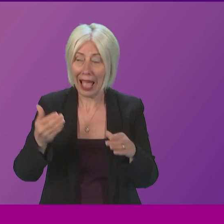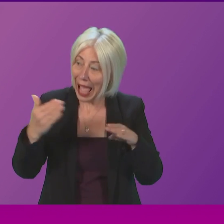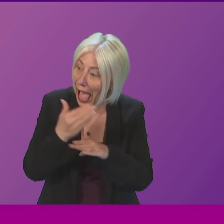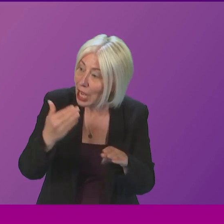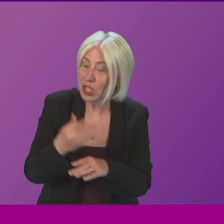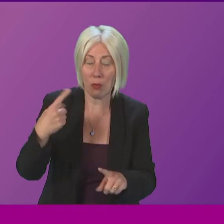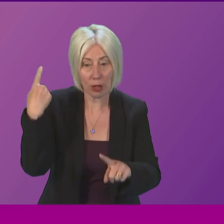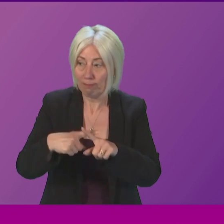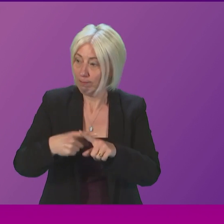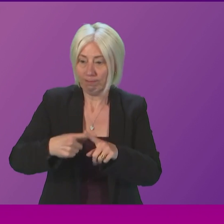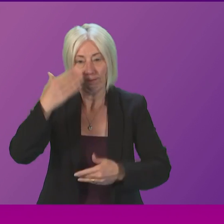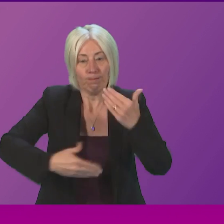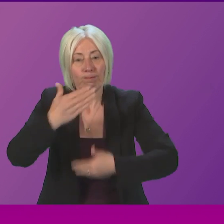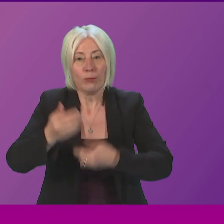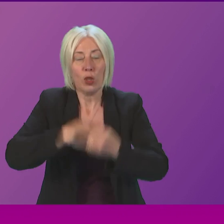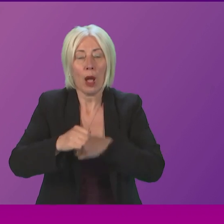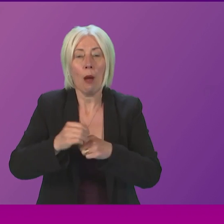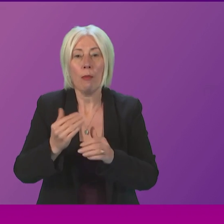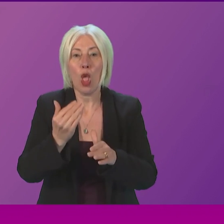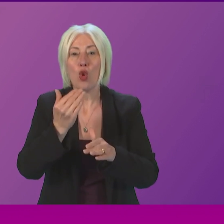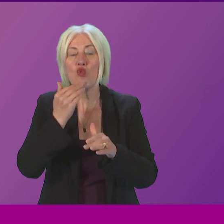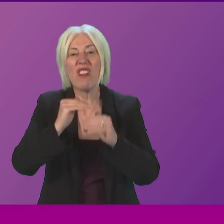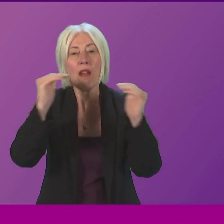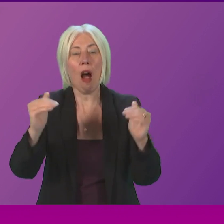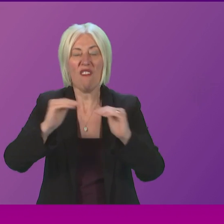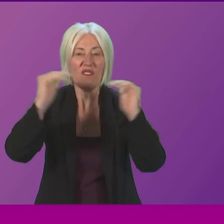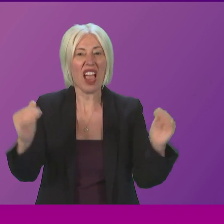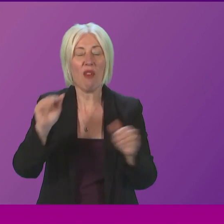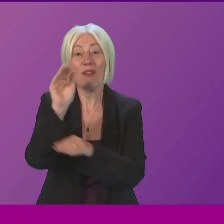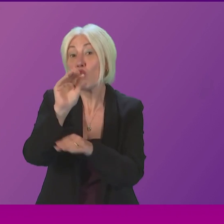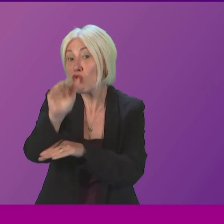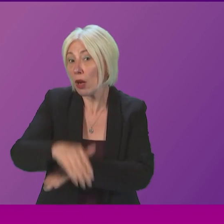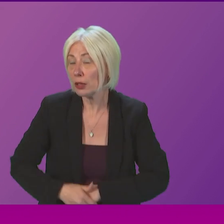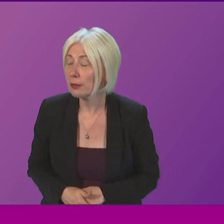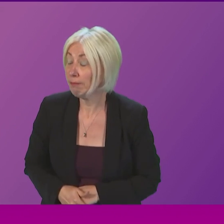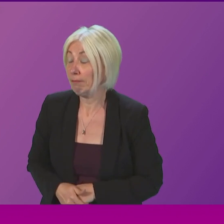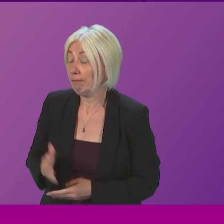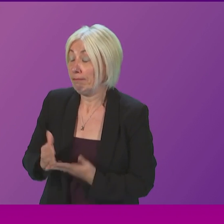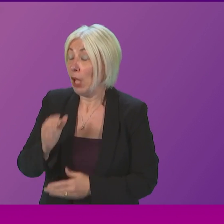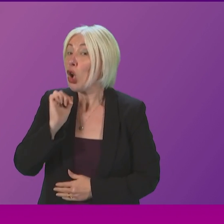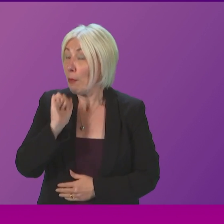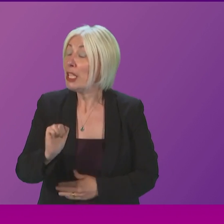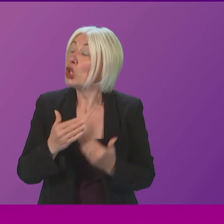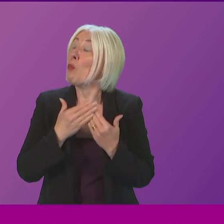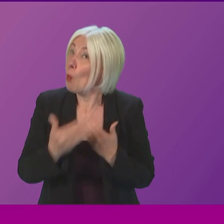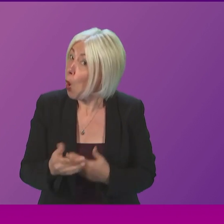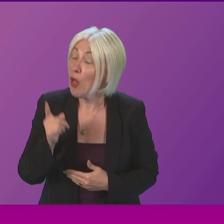up the journey to a greener, fairer future? First Minister. Well, we are committed to doing more than that. I'm more than happy to take a